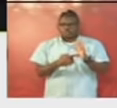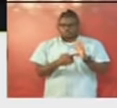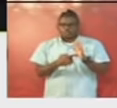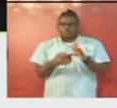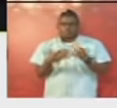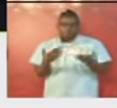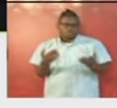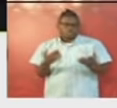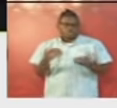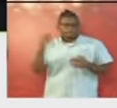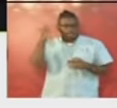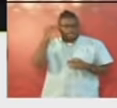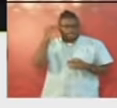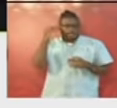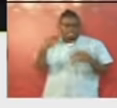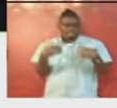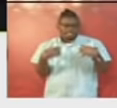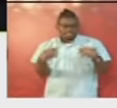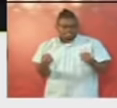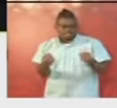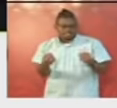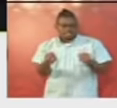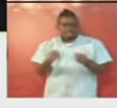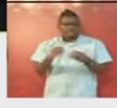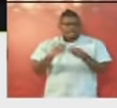a numerical